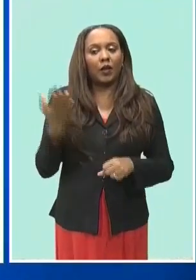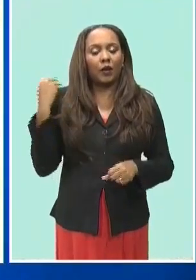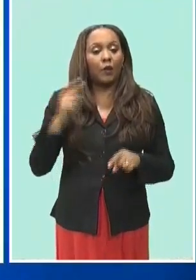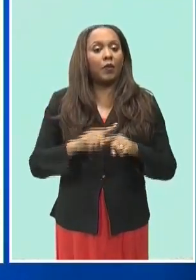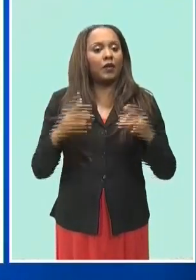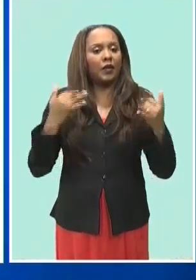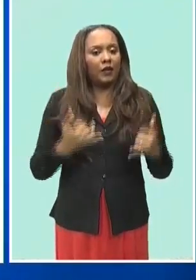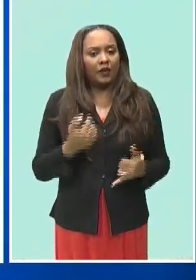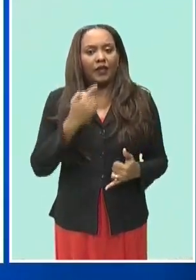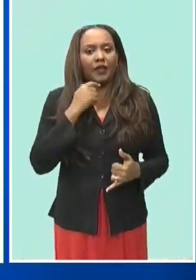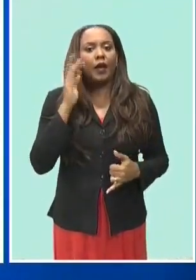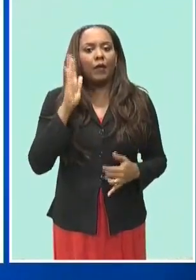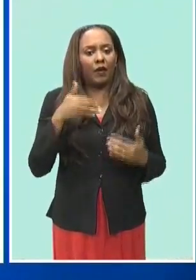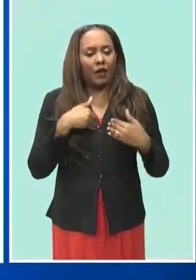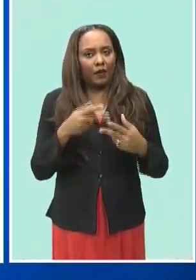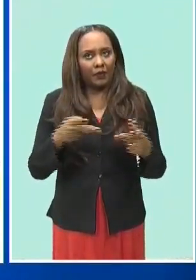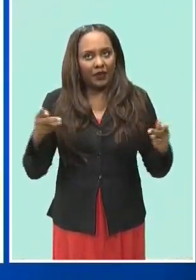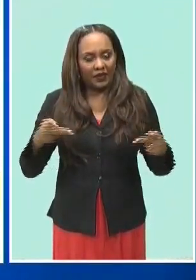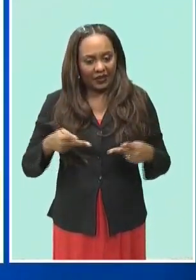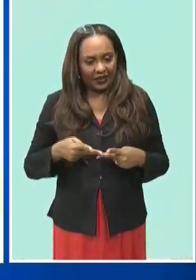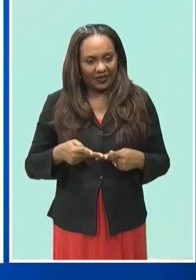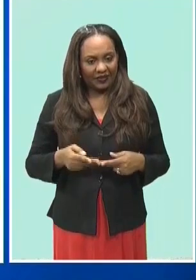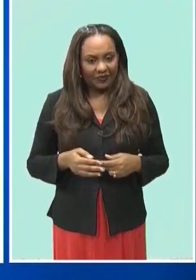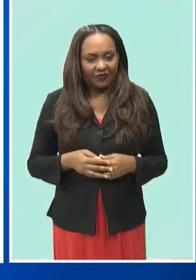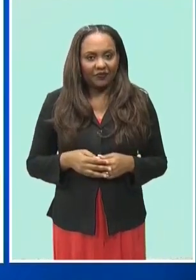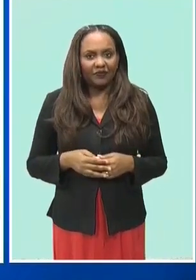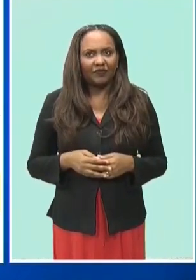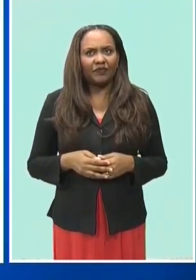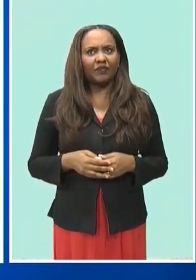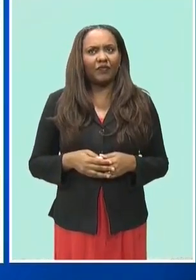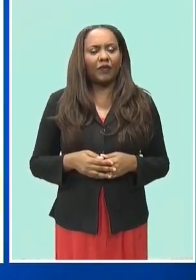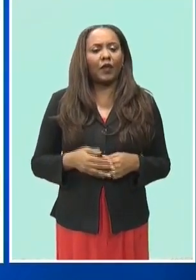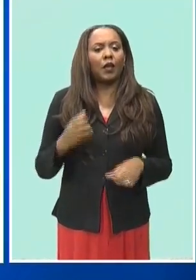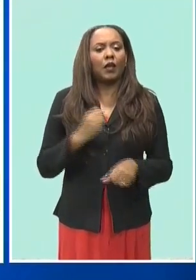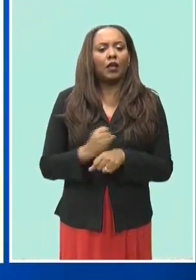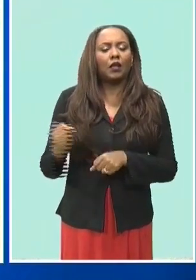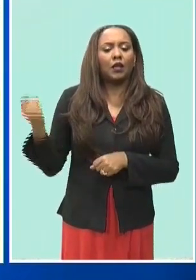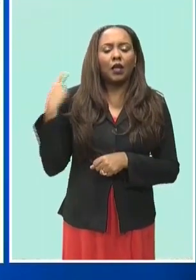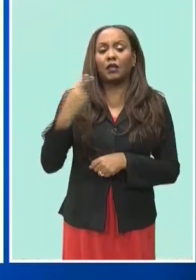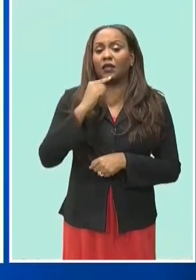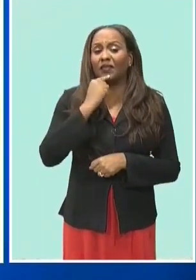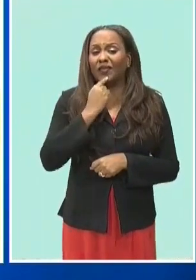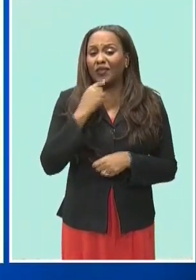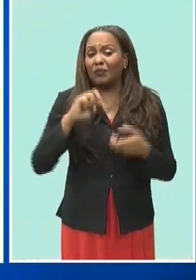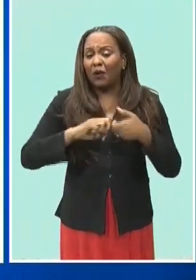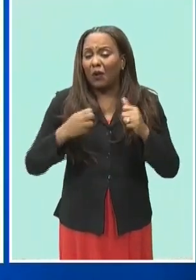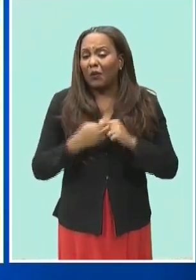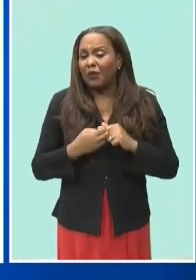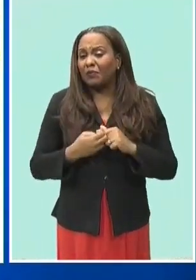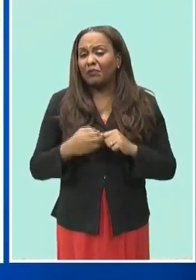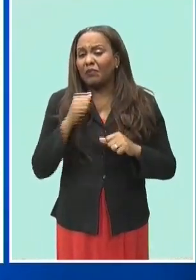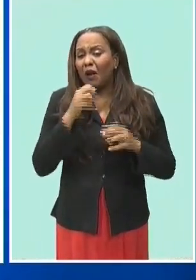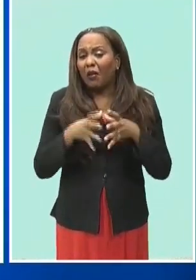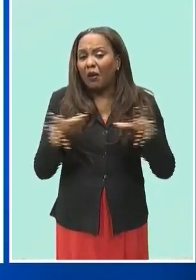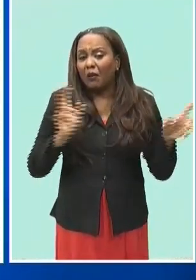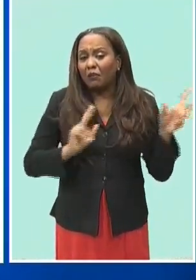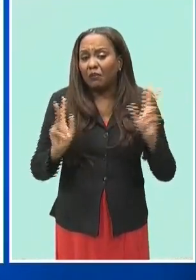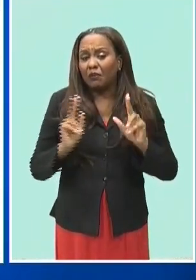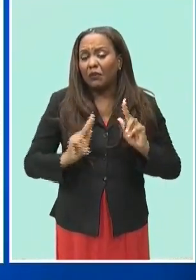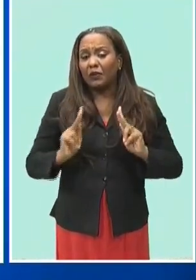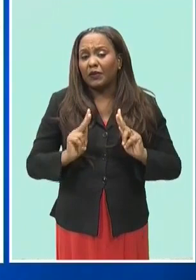growing number of patrons. I must say that in 2018, accommodation was a serious issue. That was